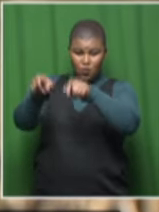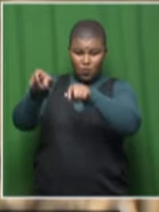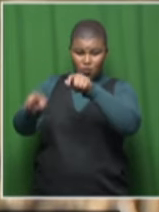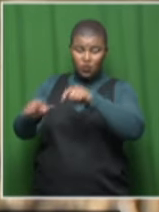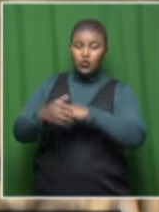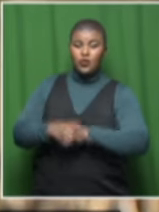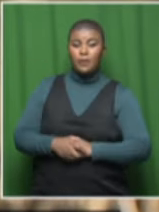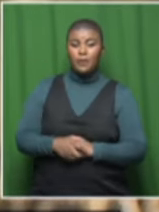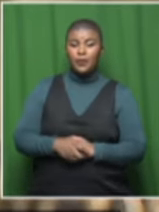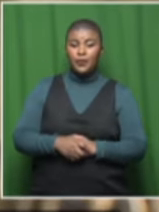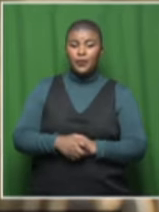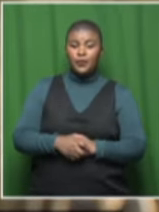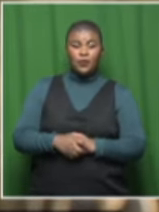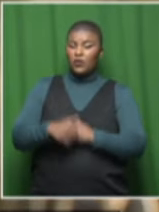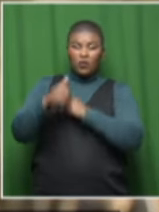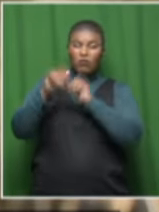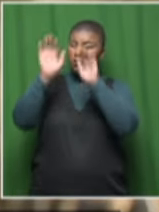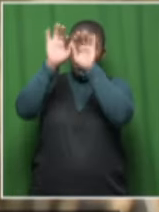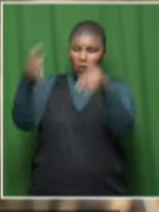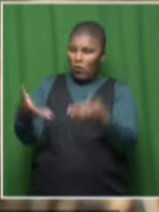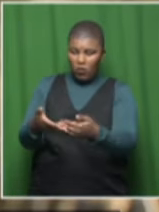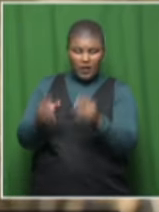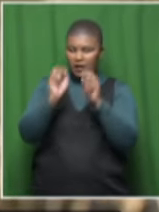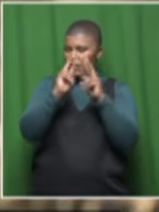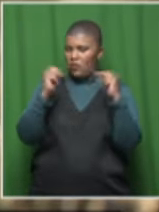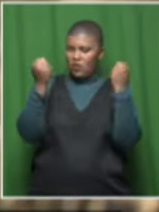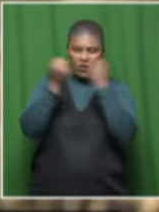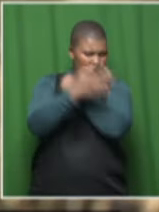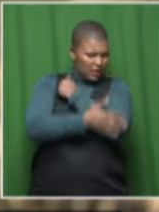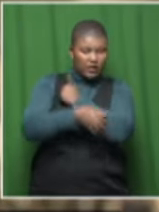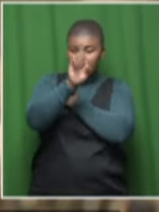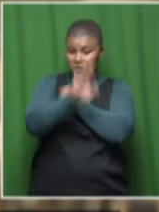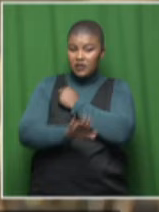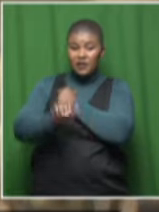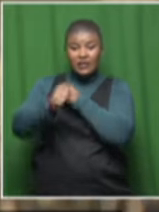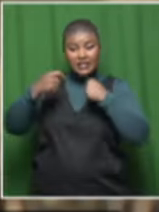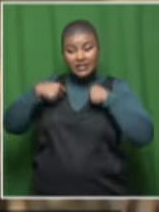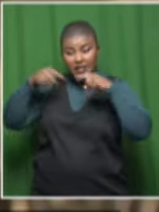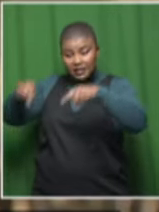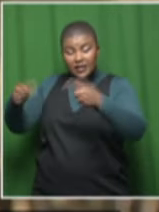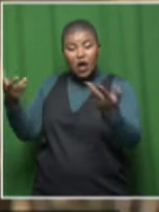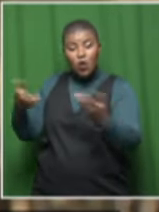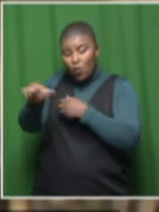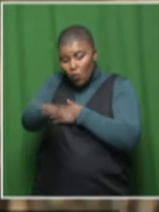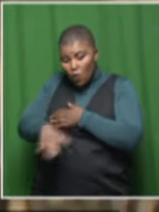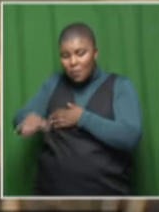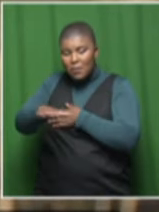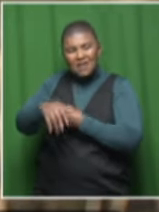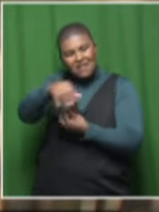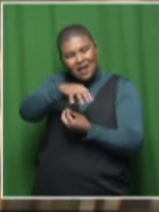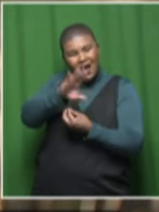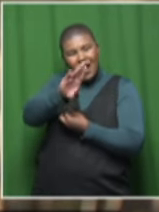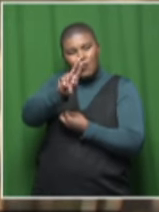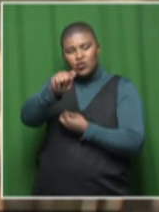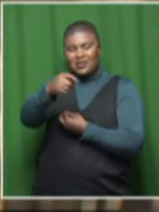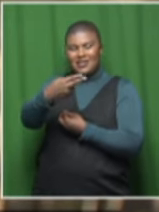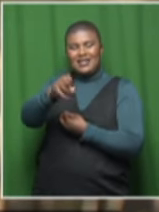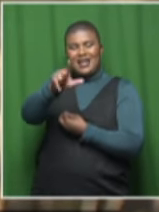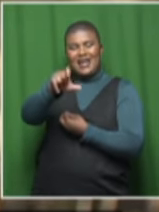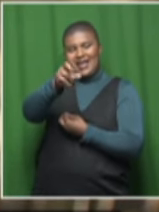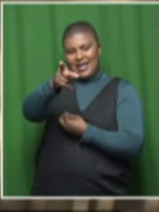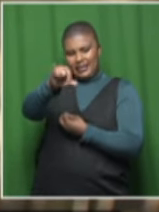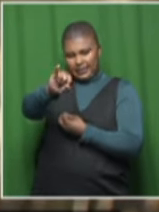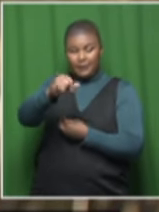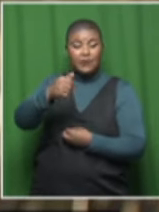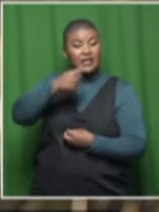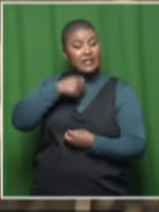esizweni sonke, umhlaba wonke jikelele. Silapha kwaButhelezi kwaPhindangene njengamanje siswa kamaphumulo as a supporter lenkatha